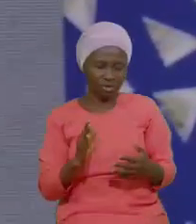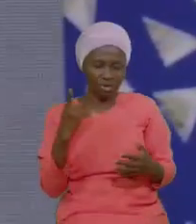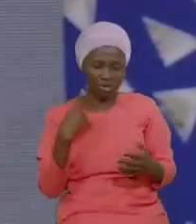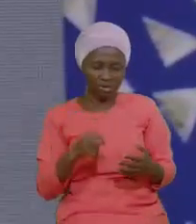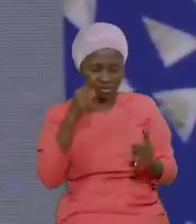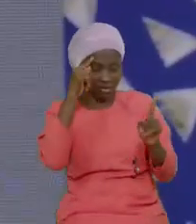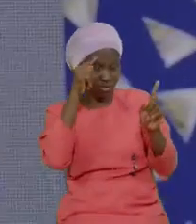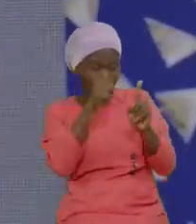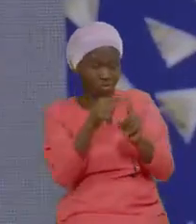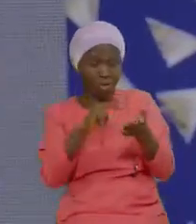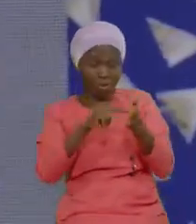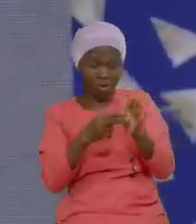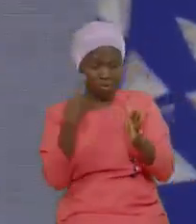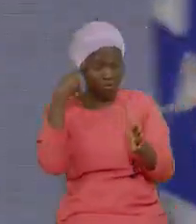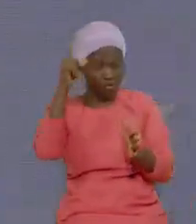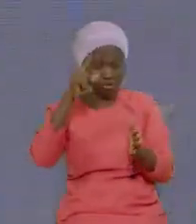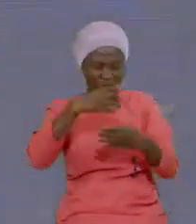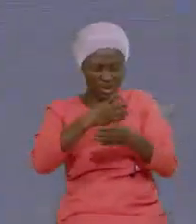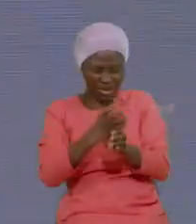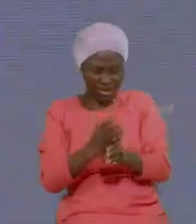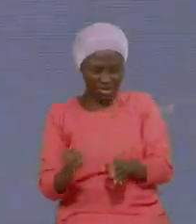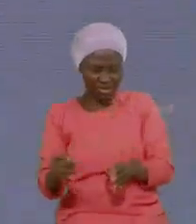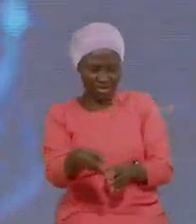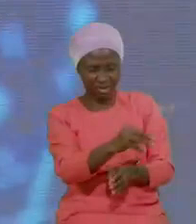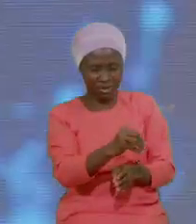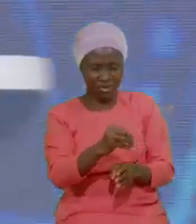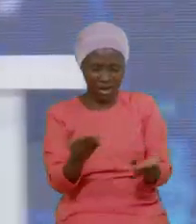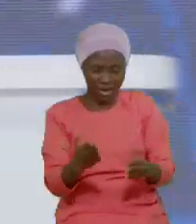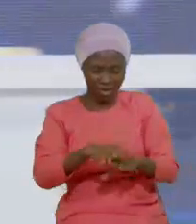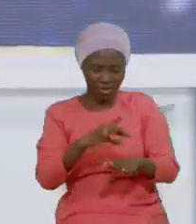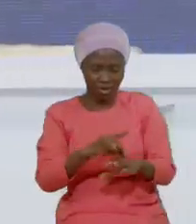creating them here on earth.